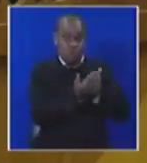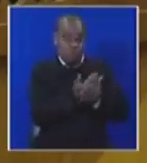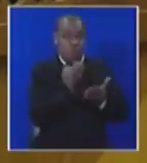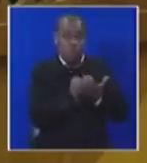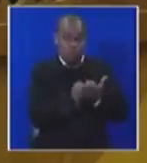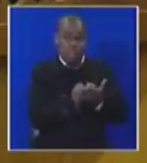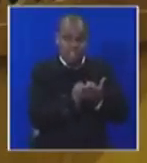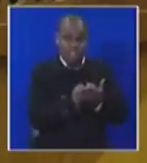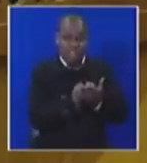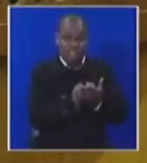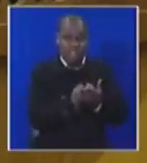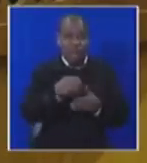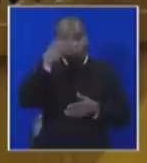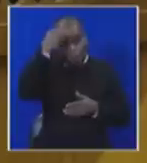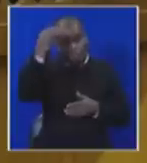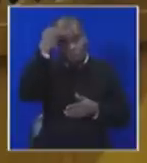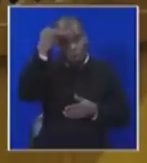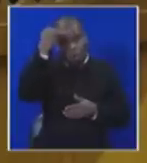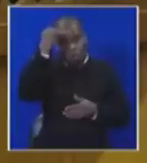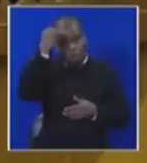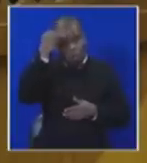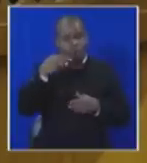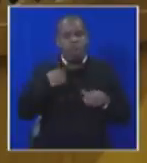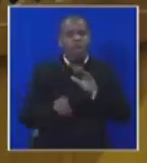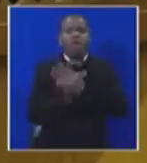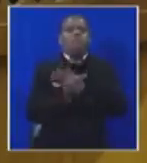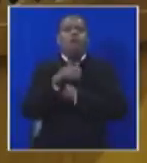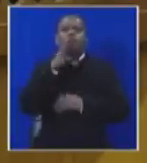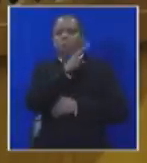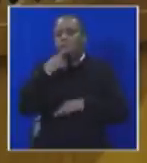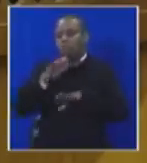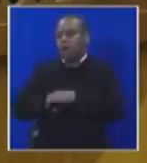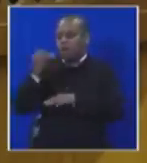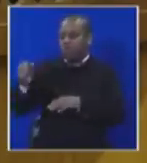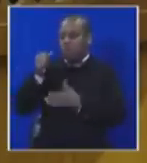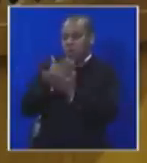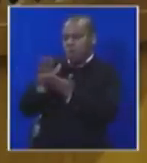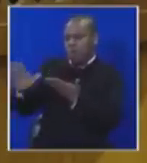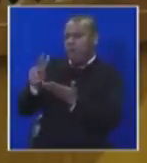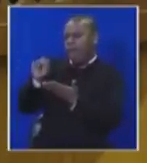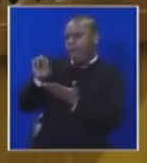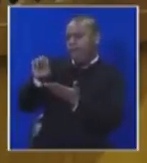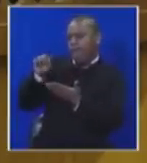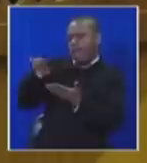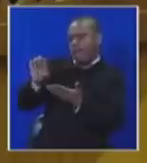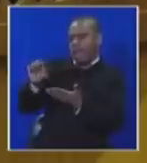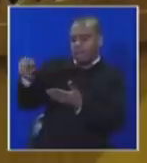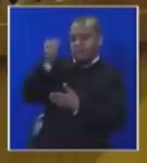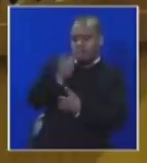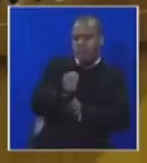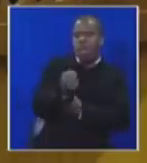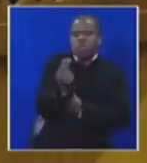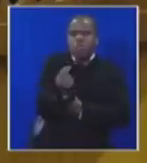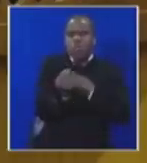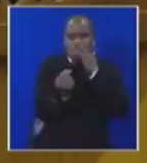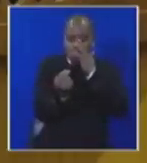wisdom into account when he fired Minister Nene and replaced him with his straw man, the now proverbial weekend special.